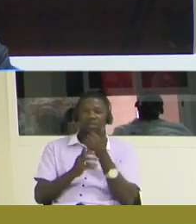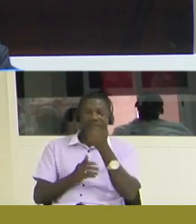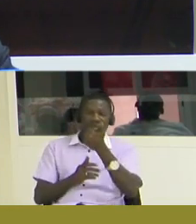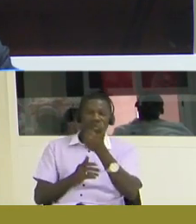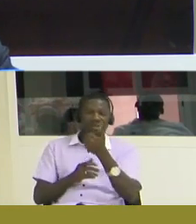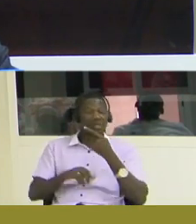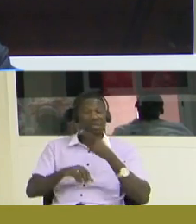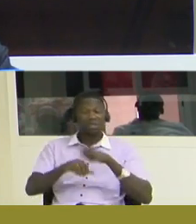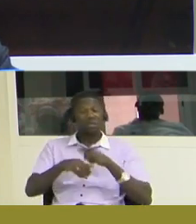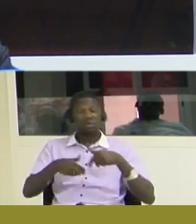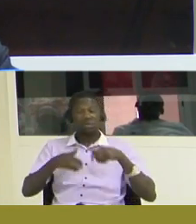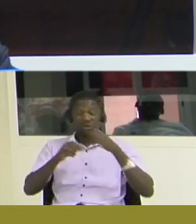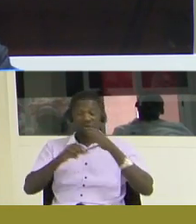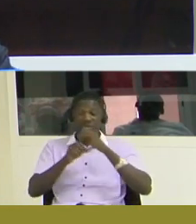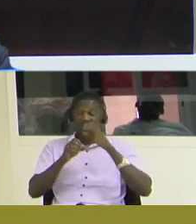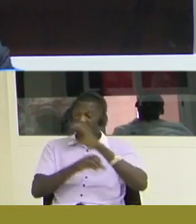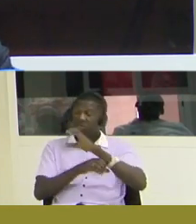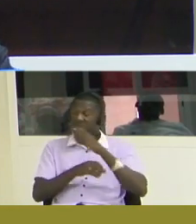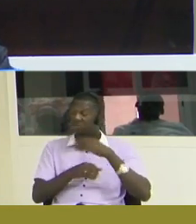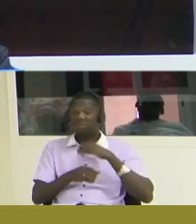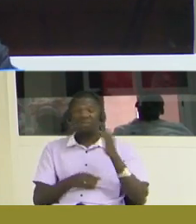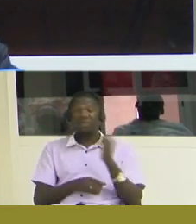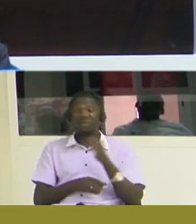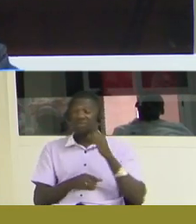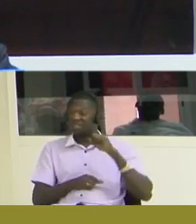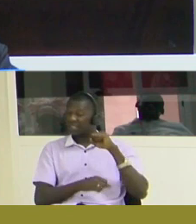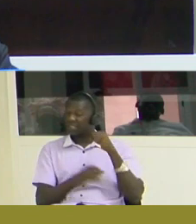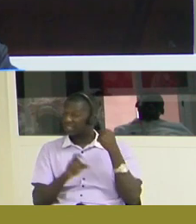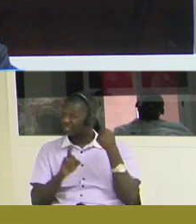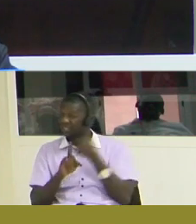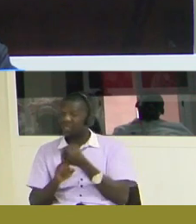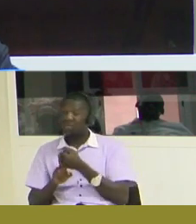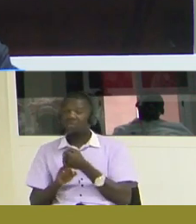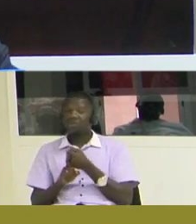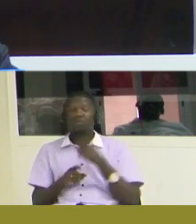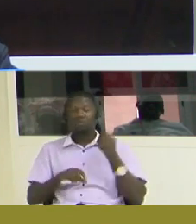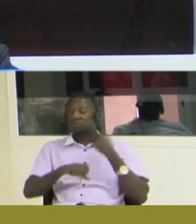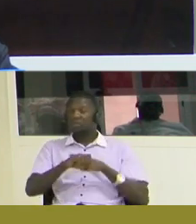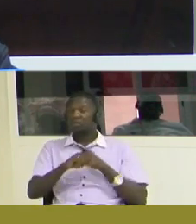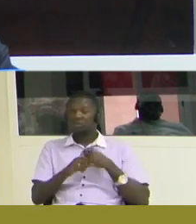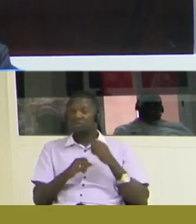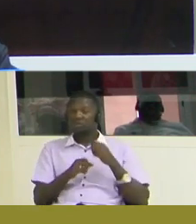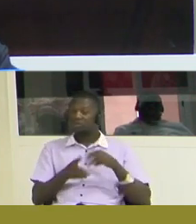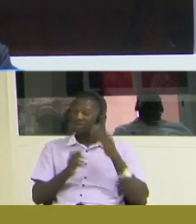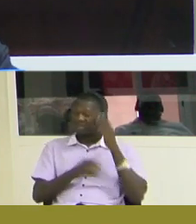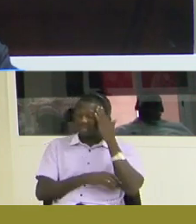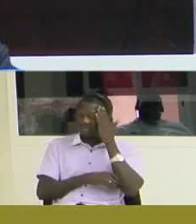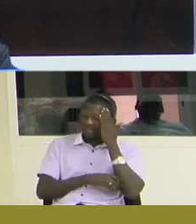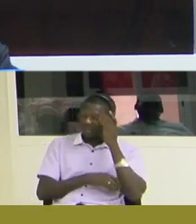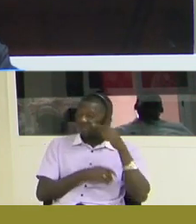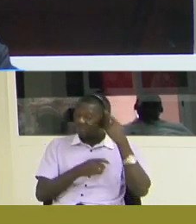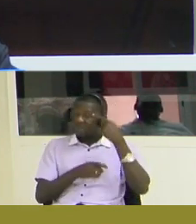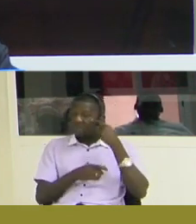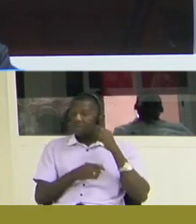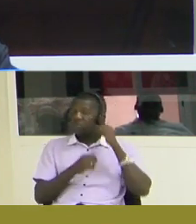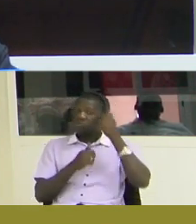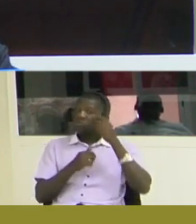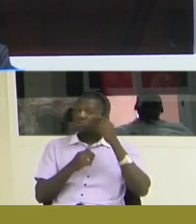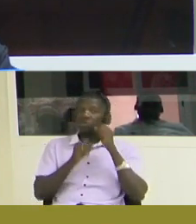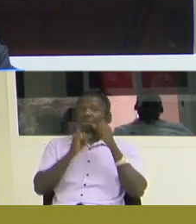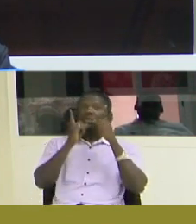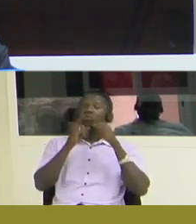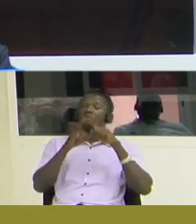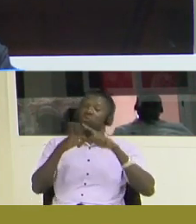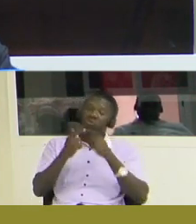we would not know whether we would live to see the next week or not so there was nothing like Career Planning at that point